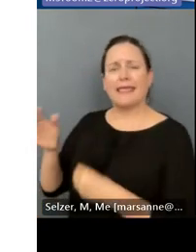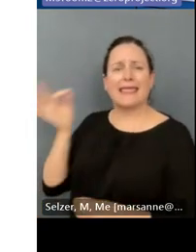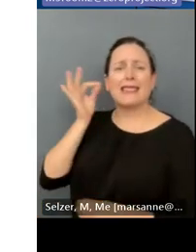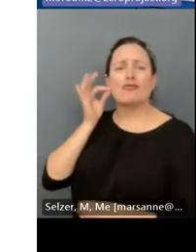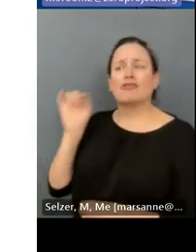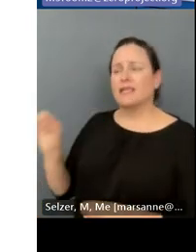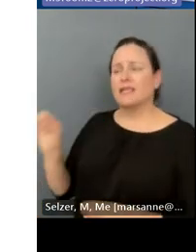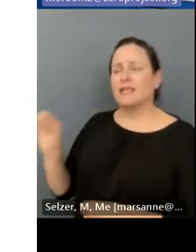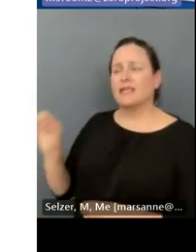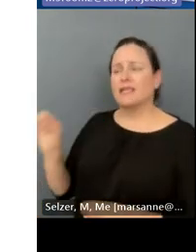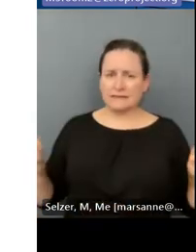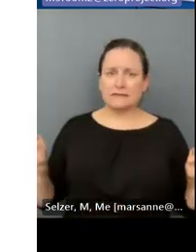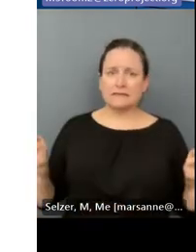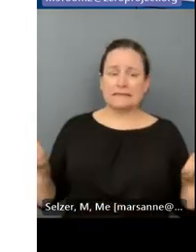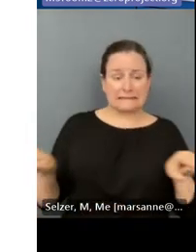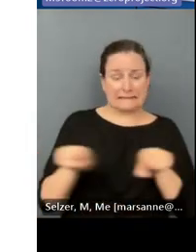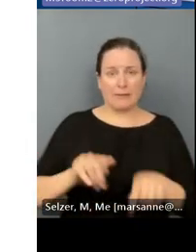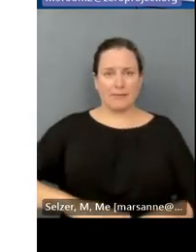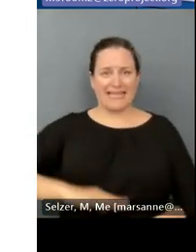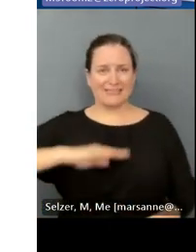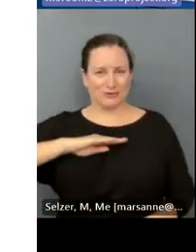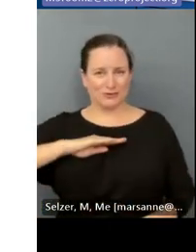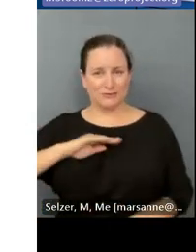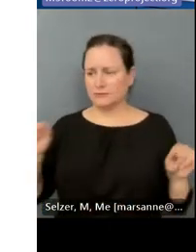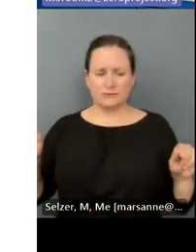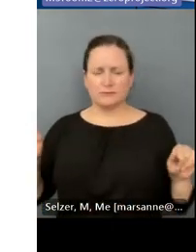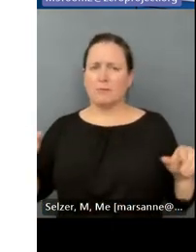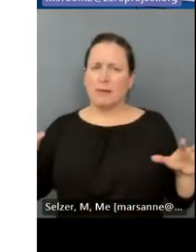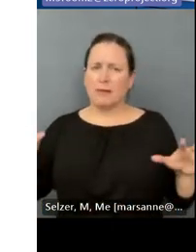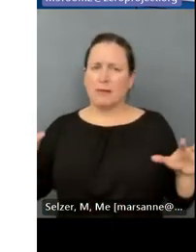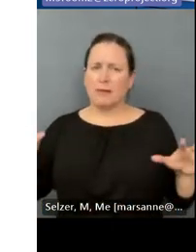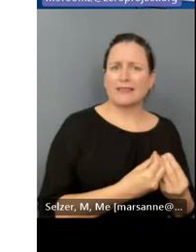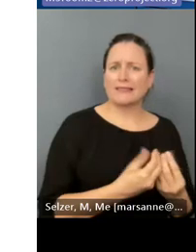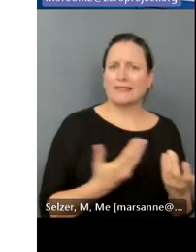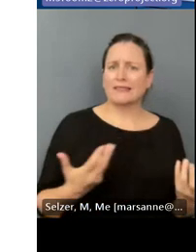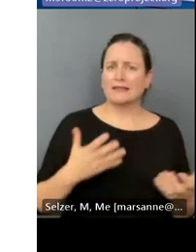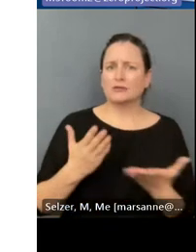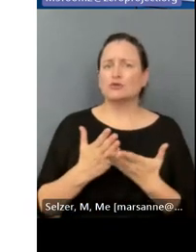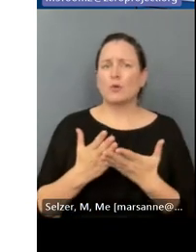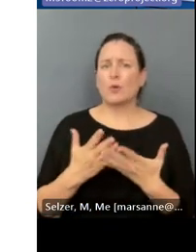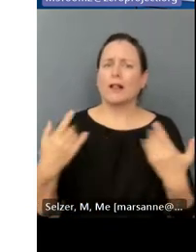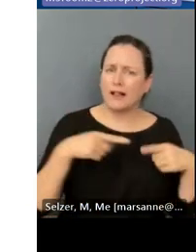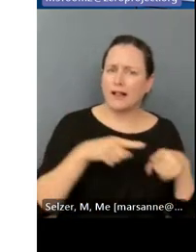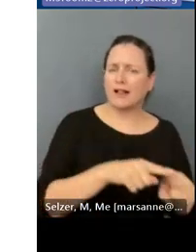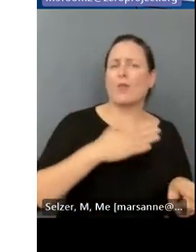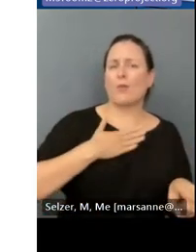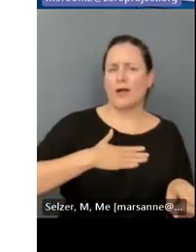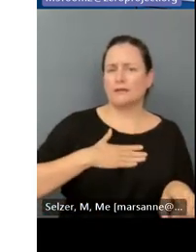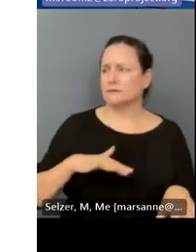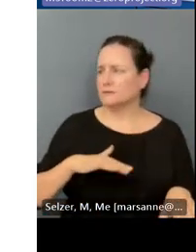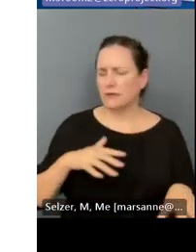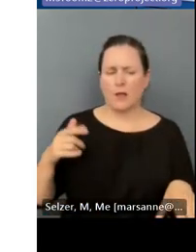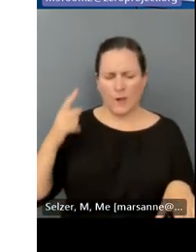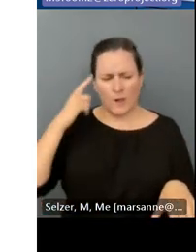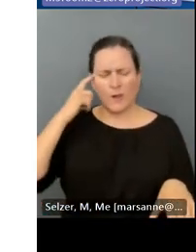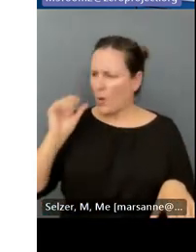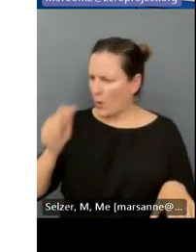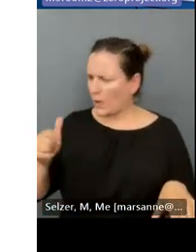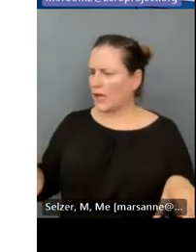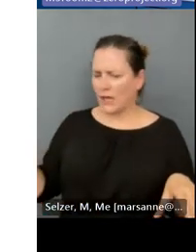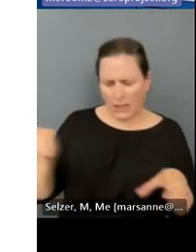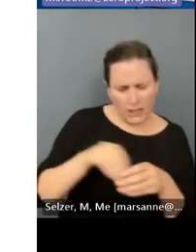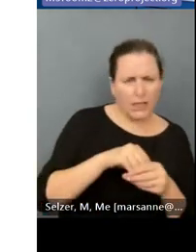We began with the siblings, but later it started growing and we began receiving cousins and other kids